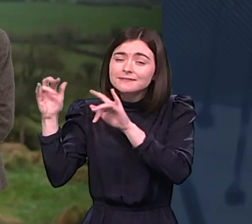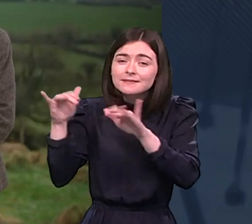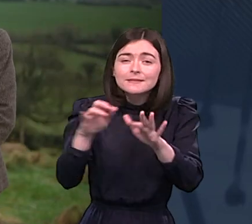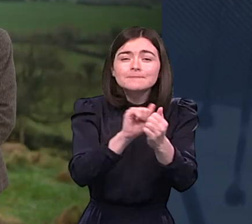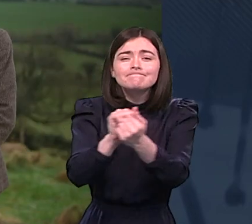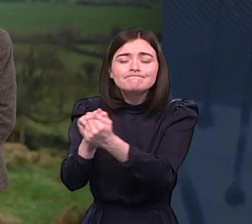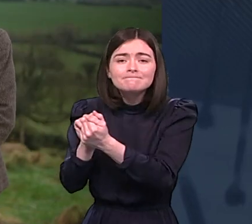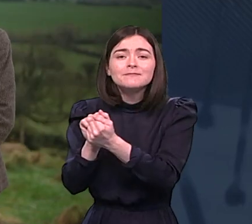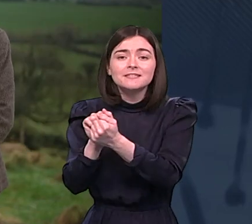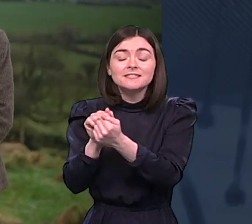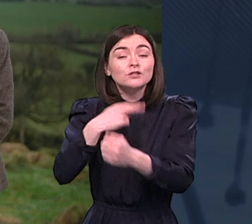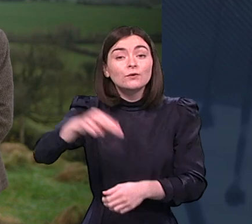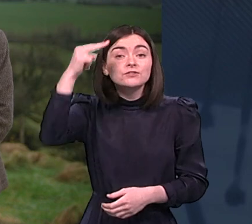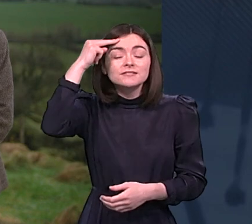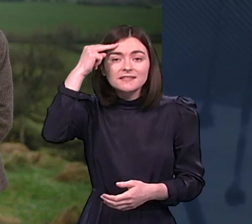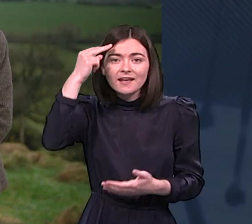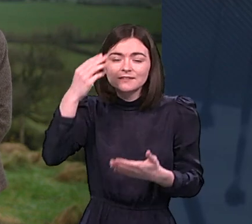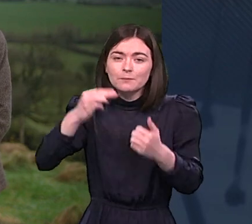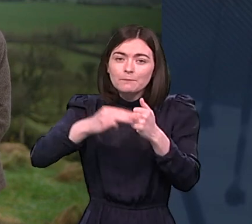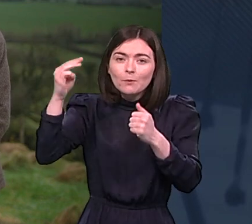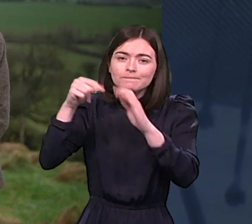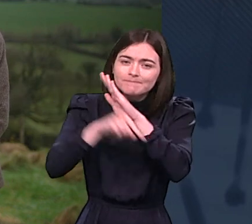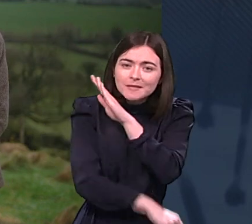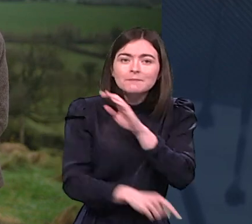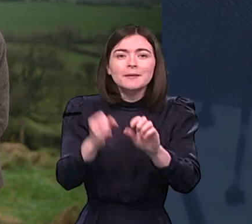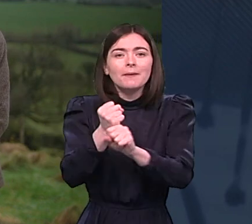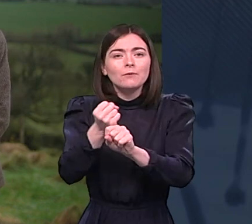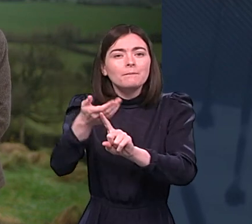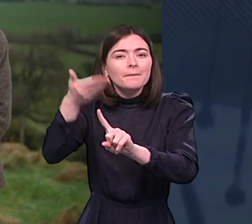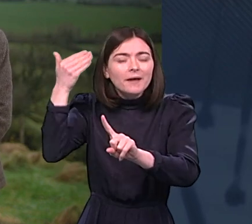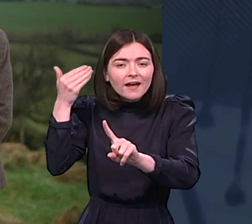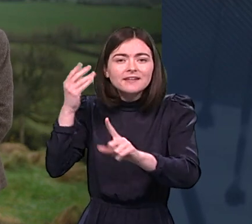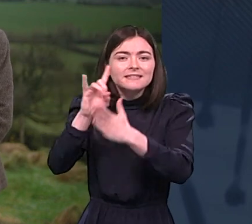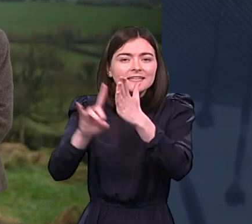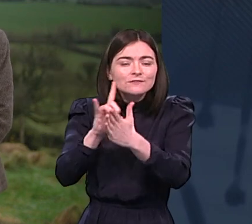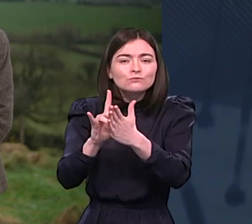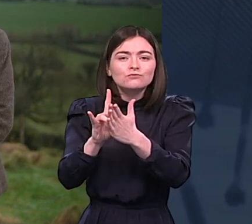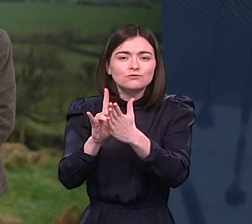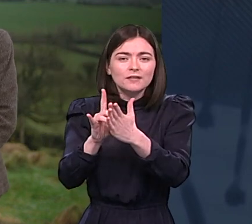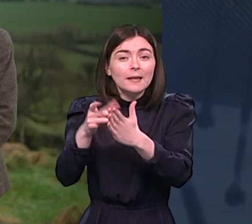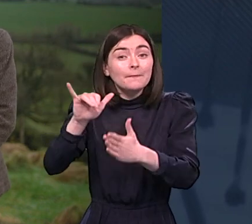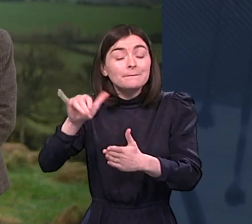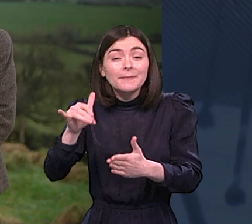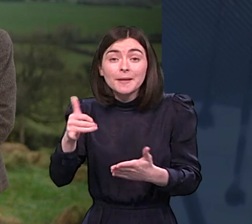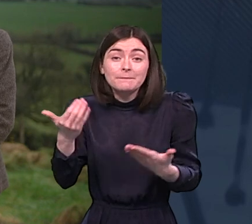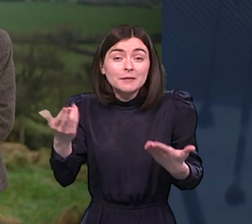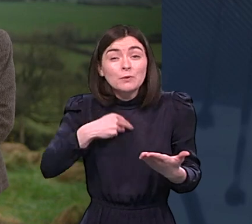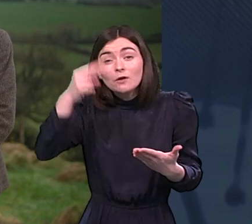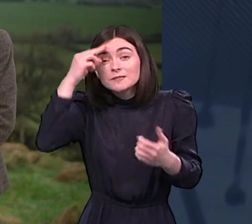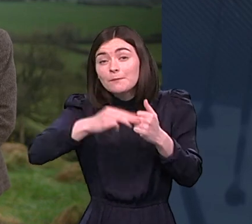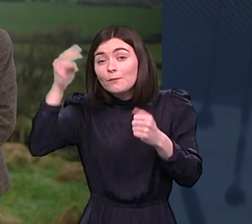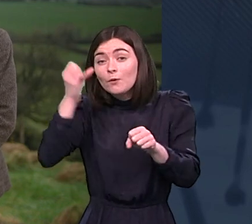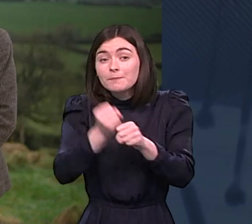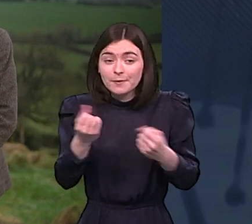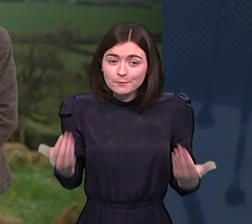to understand more about our past, and from there maybe we'll understand more about